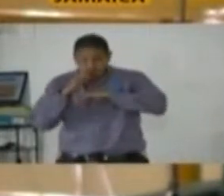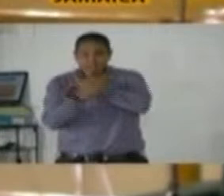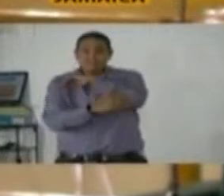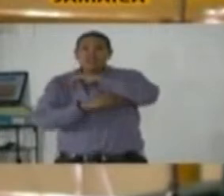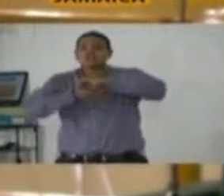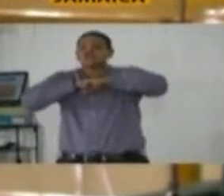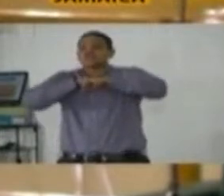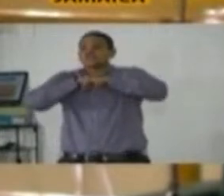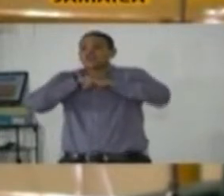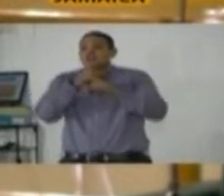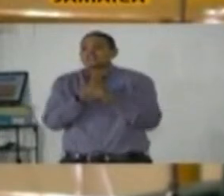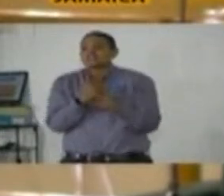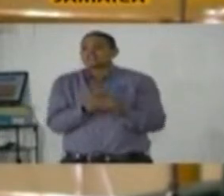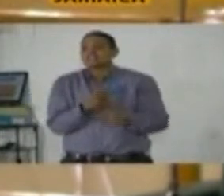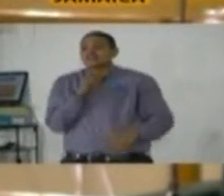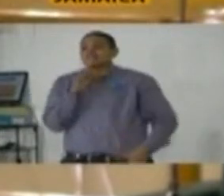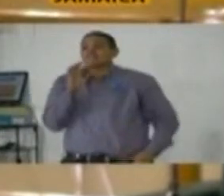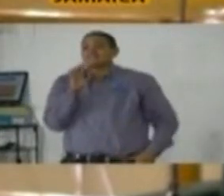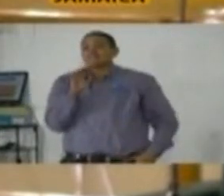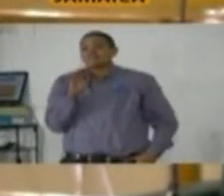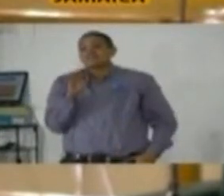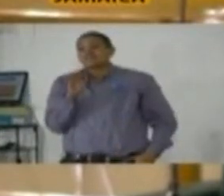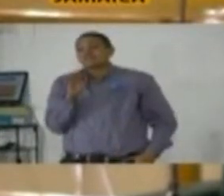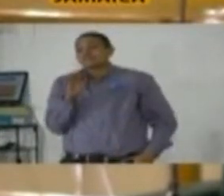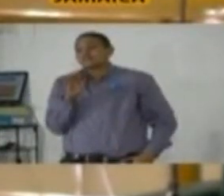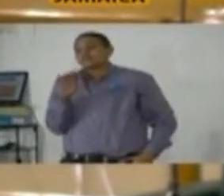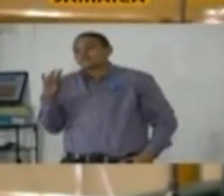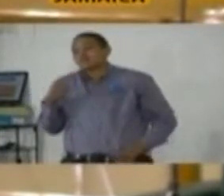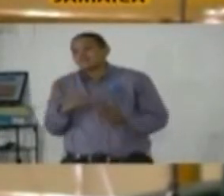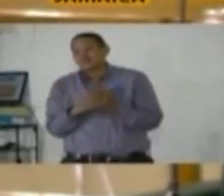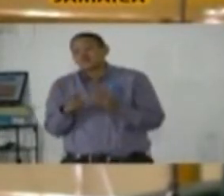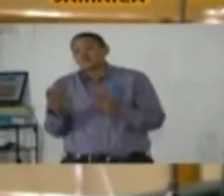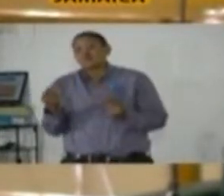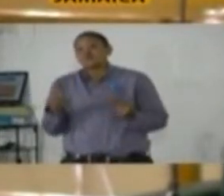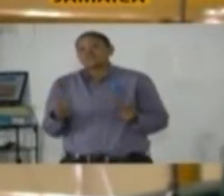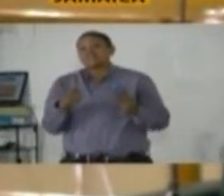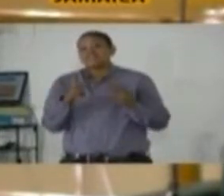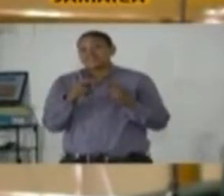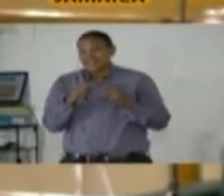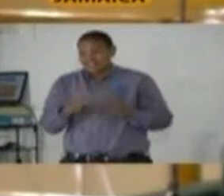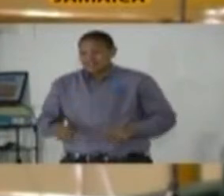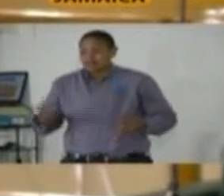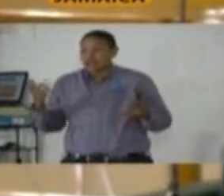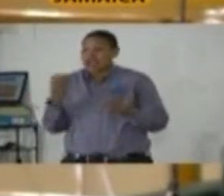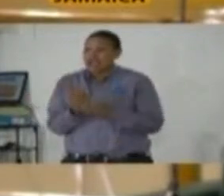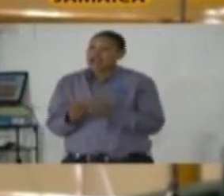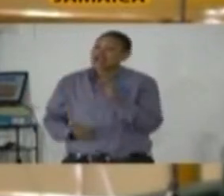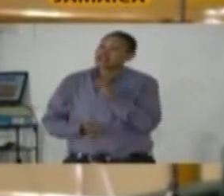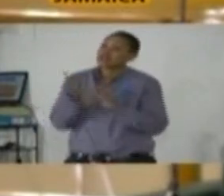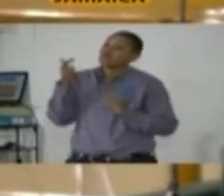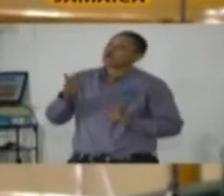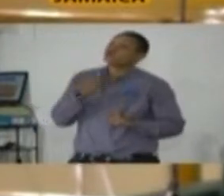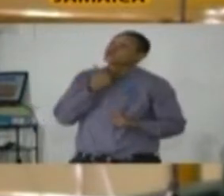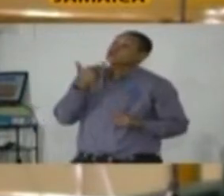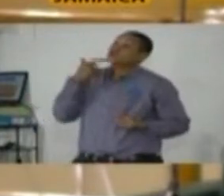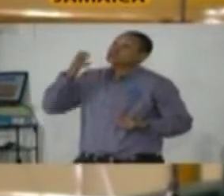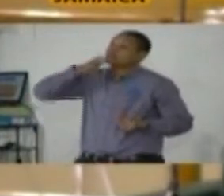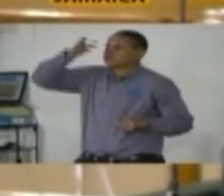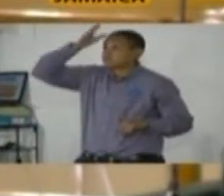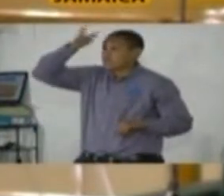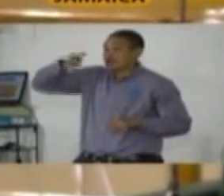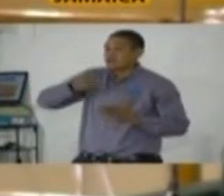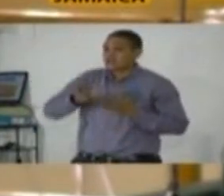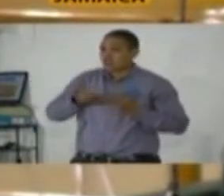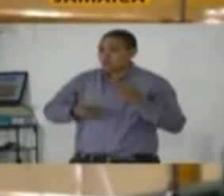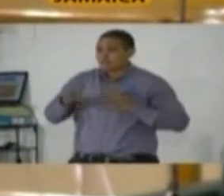to reach 97,000 parents, to do risk assessments and get our most at-risk parents the appropriate